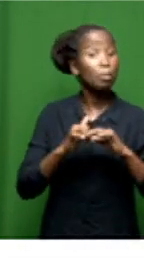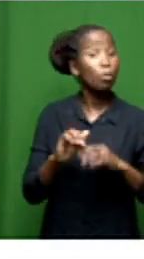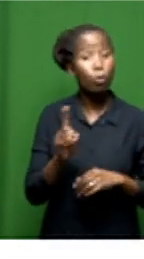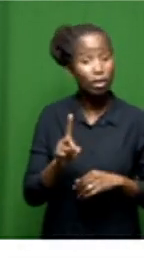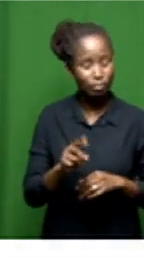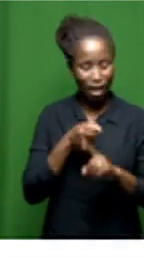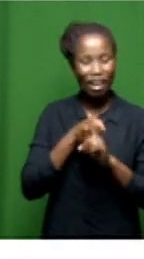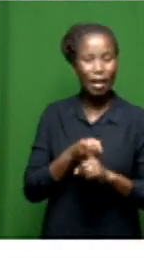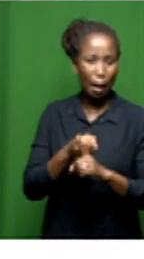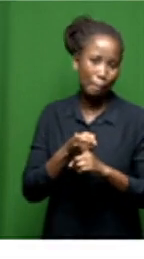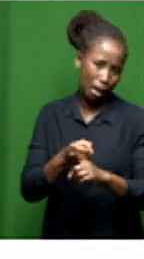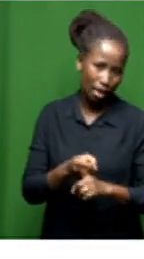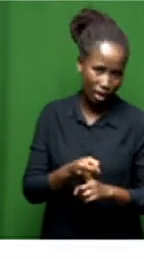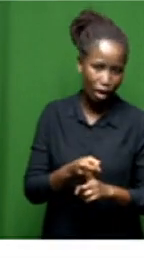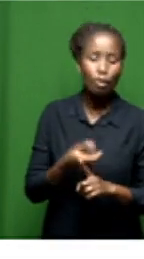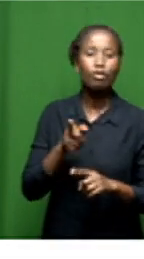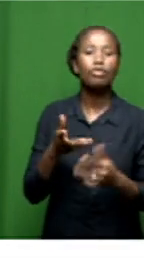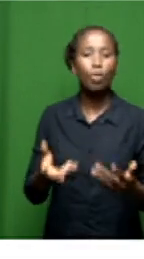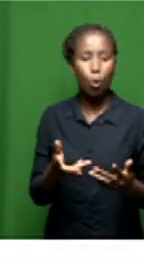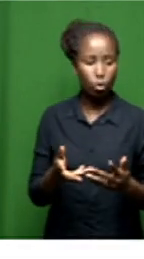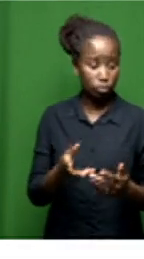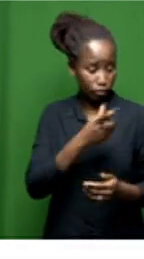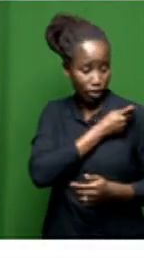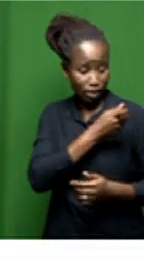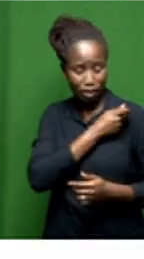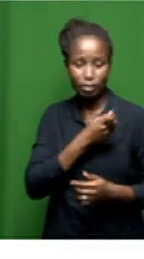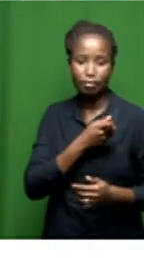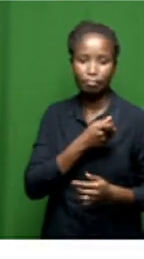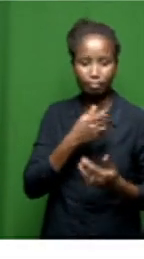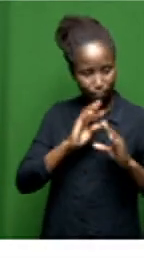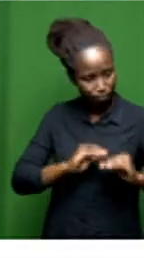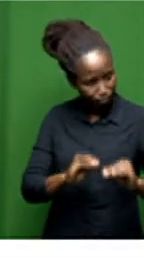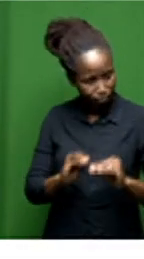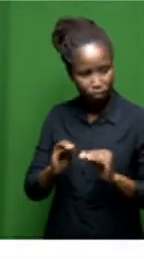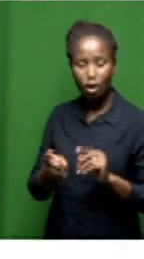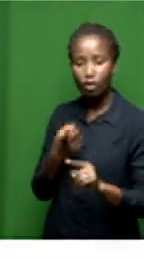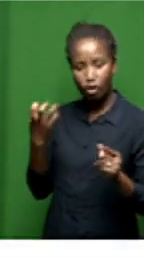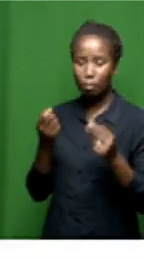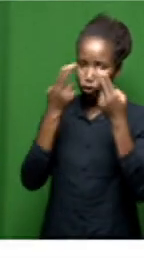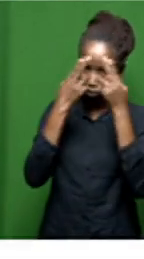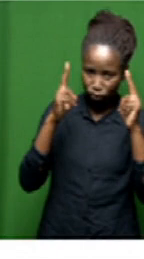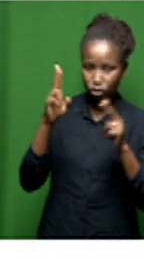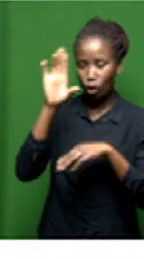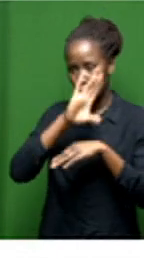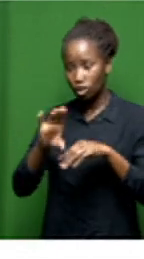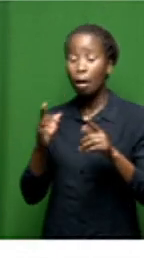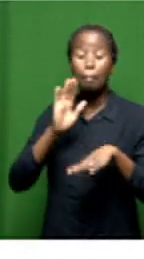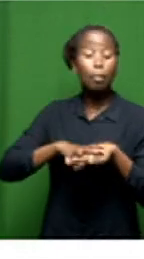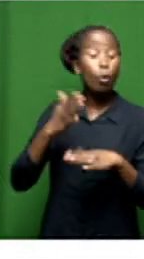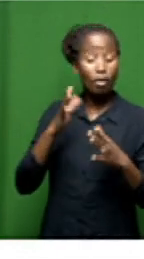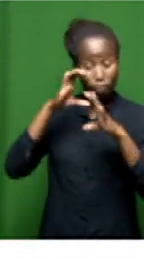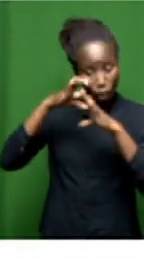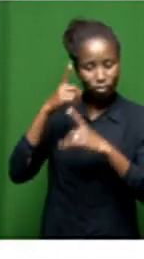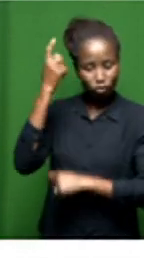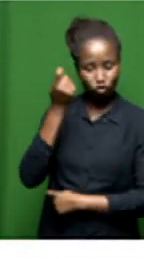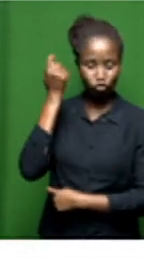is campaigns, campaigns on bringing vaccination on the campuses, specifically our rural and peri-urban areas